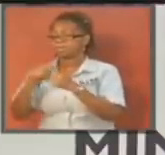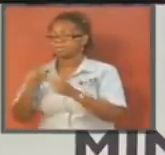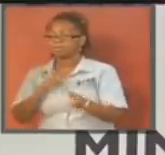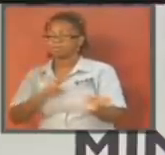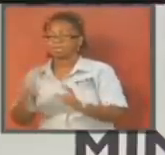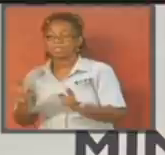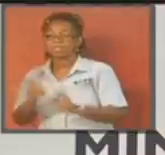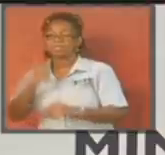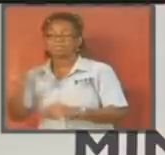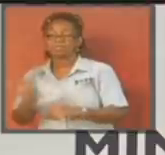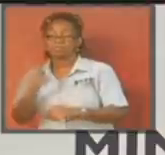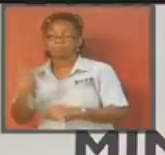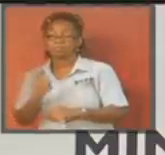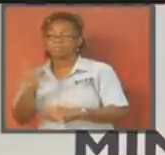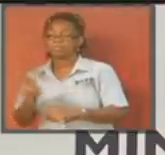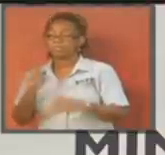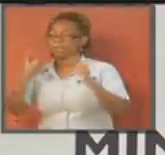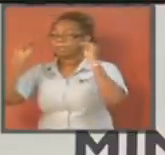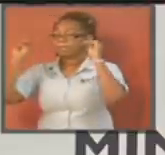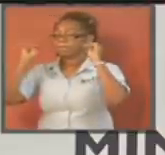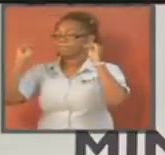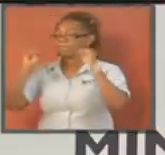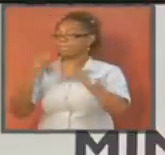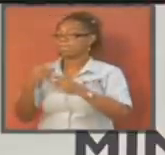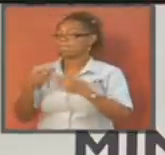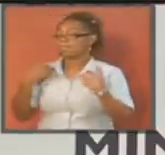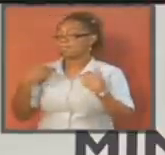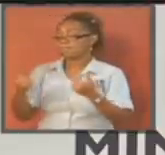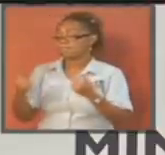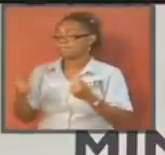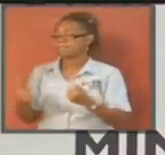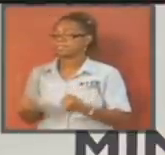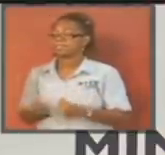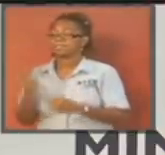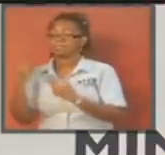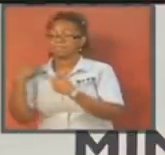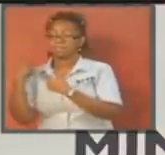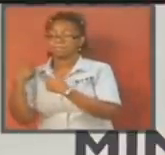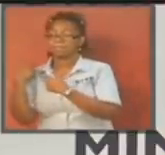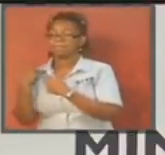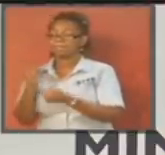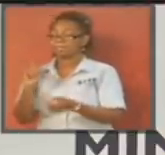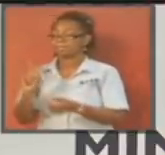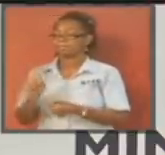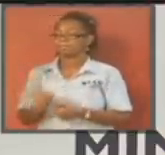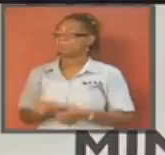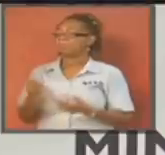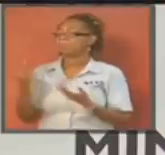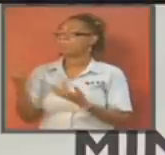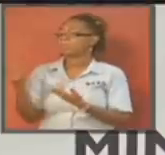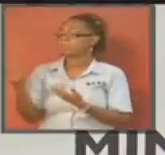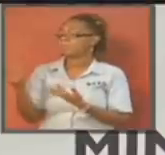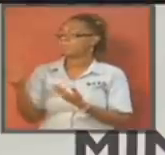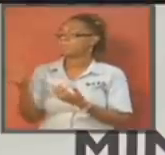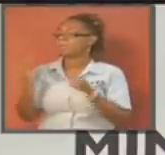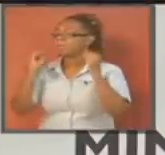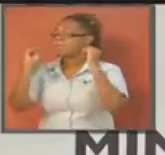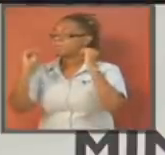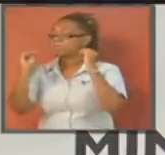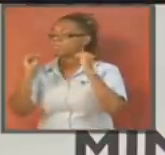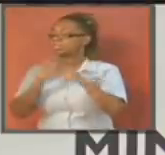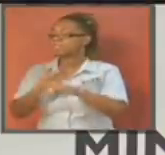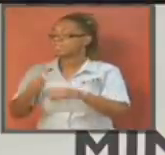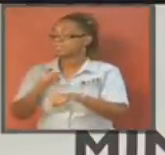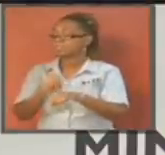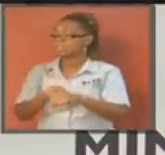of it. And what we are waiting for is some documentation that the Ministry of National Security has to provide to us via